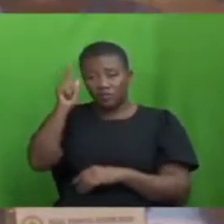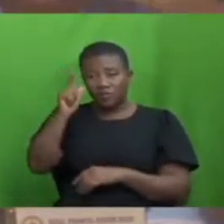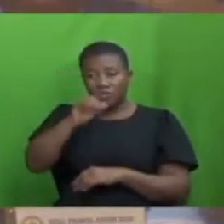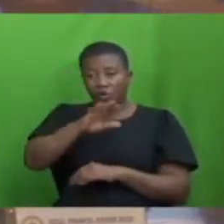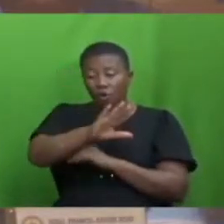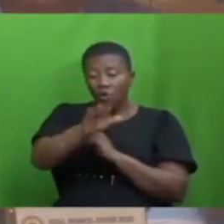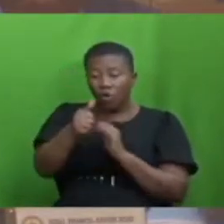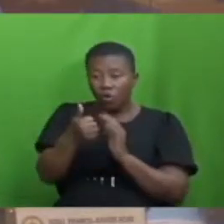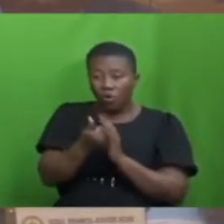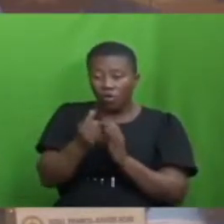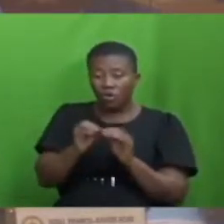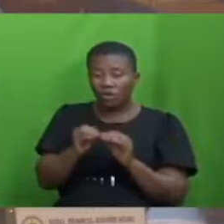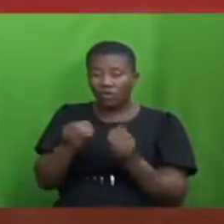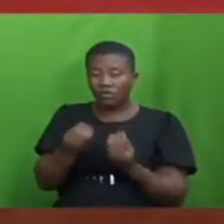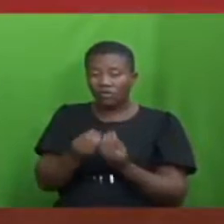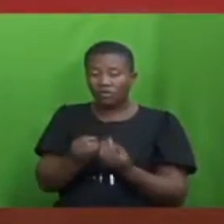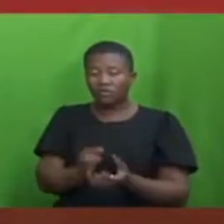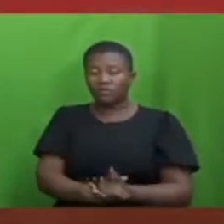entities, unquote.